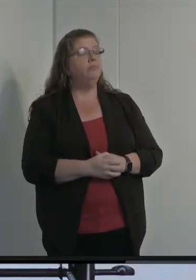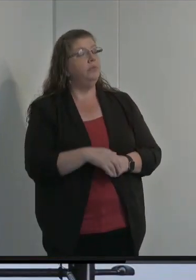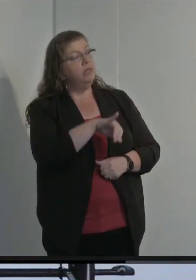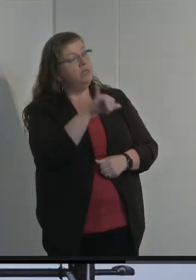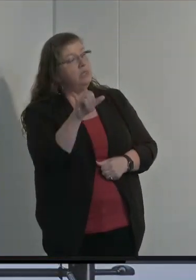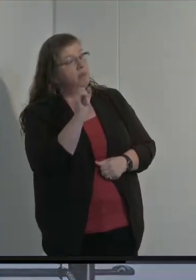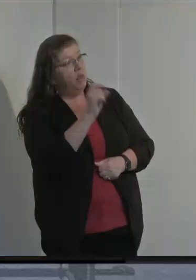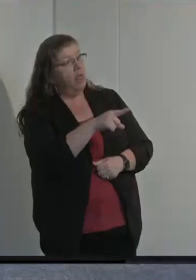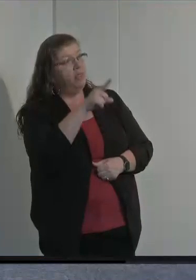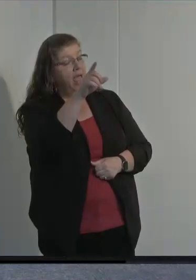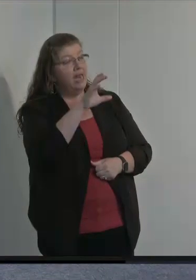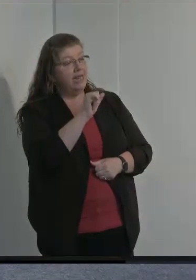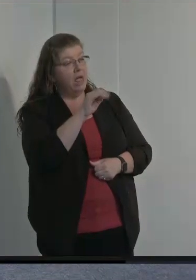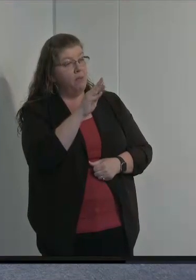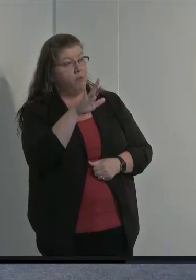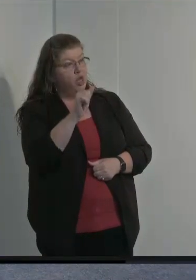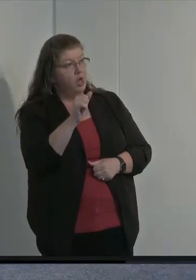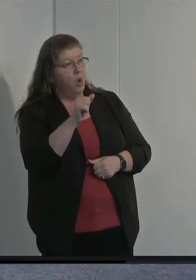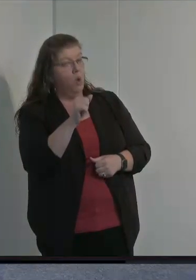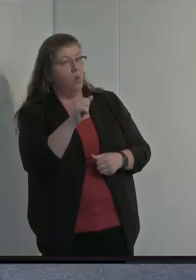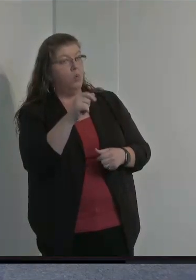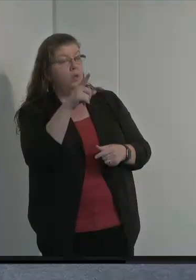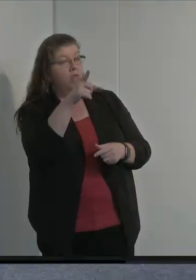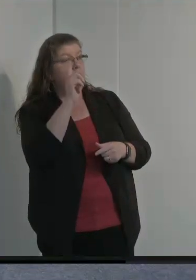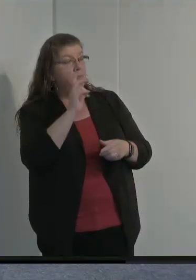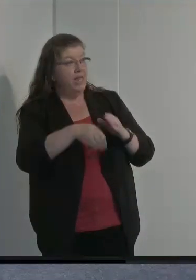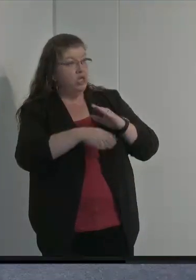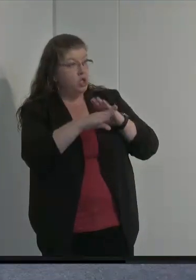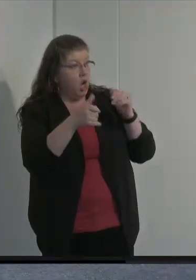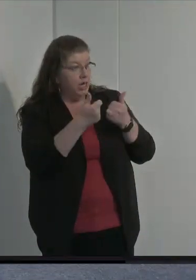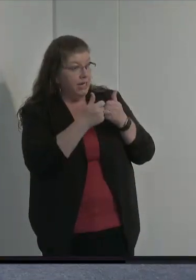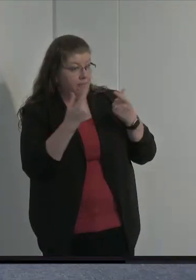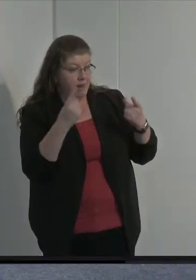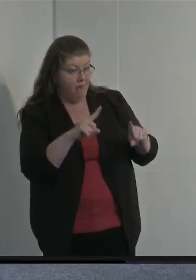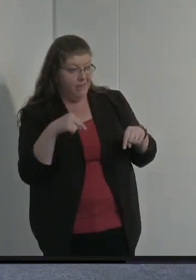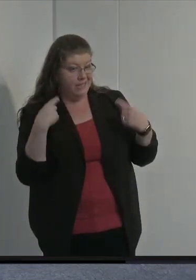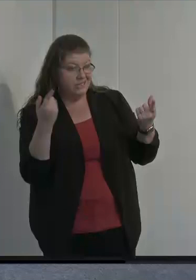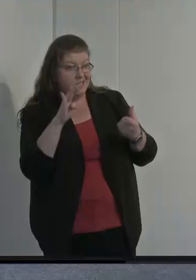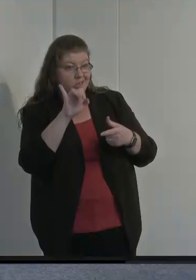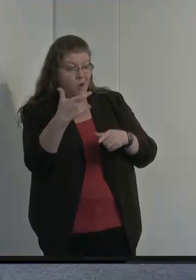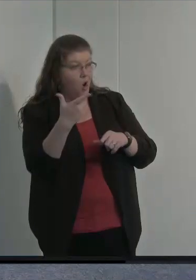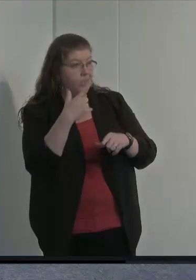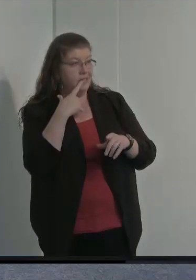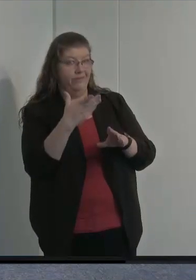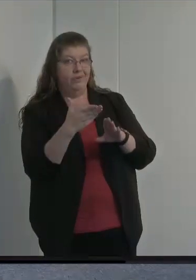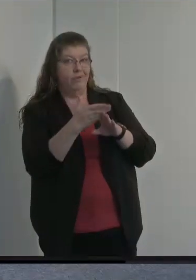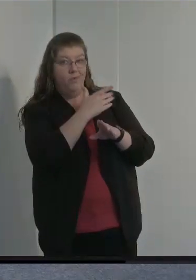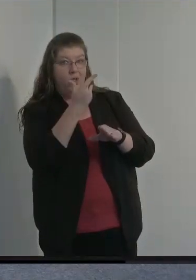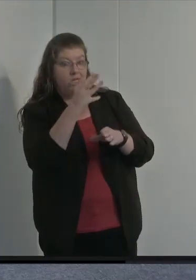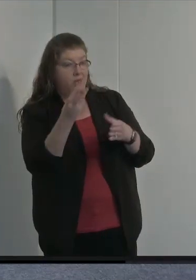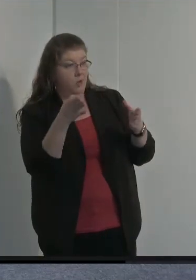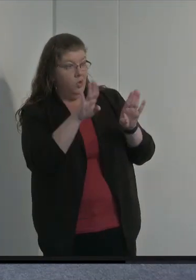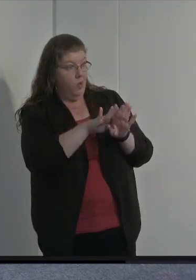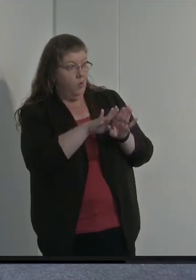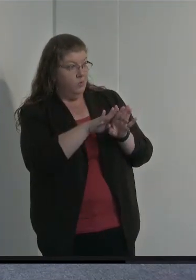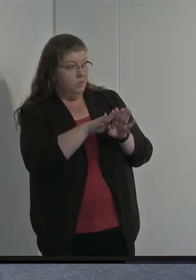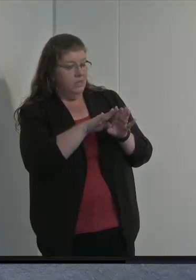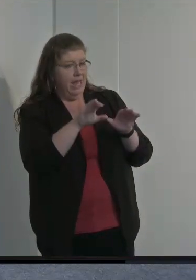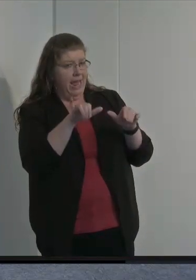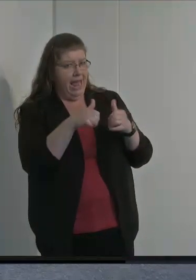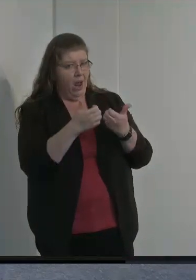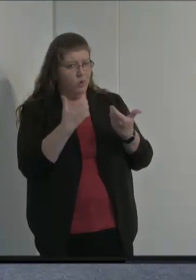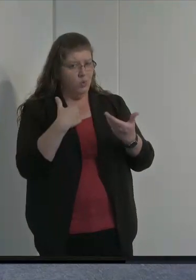at that Cabrillo Ballpark, there's been soccer games been going on since March, even before gyms were closed. Has there been any enforcement